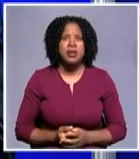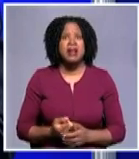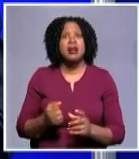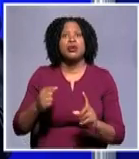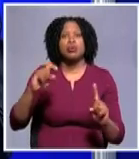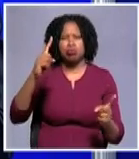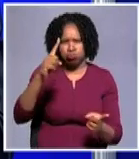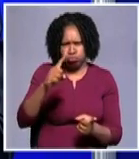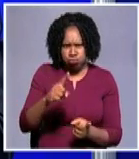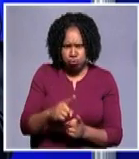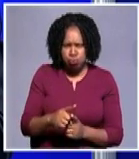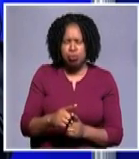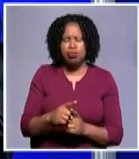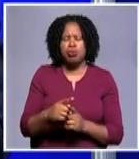reduce